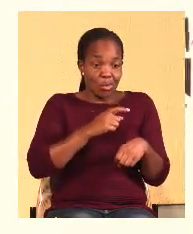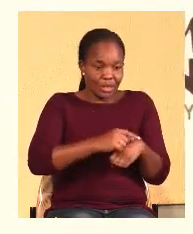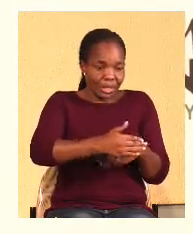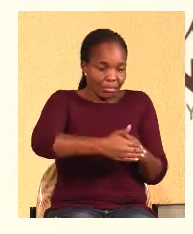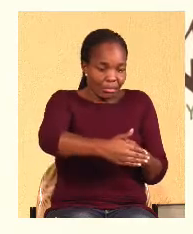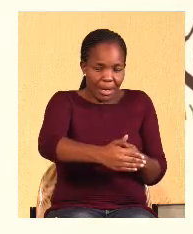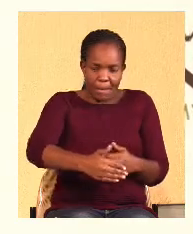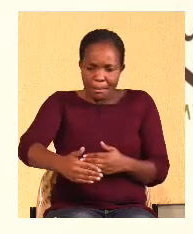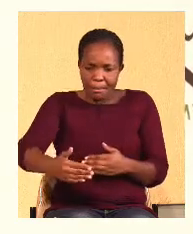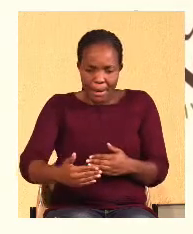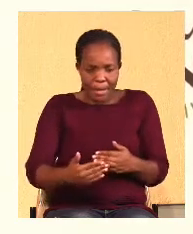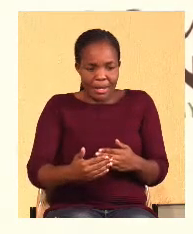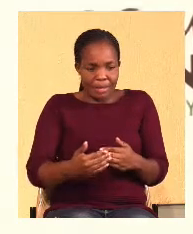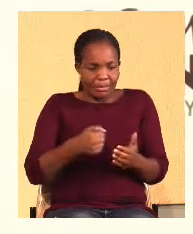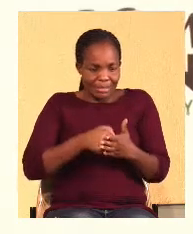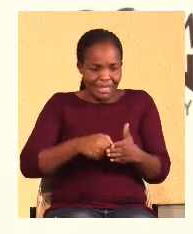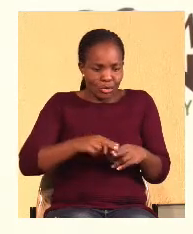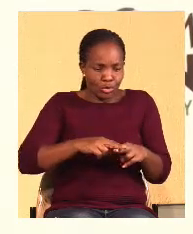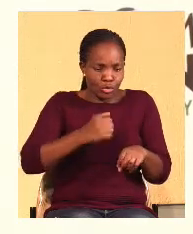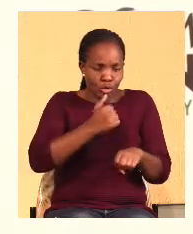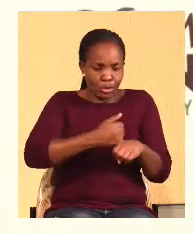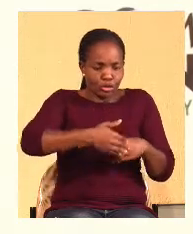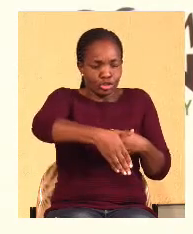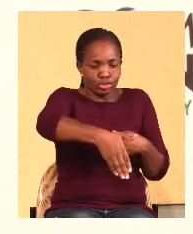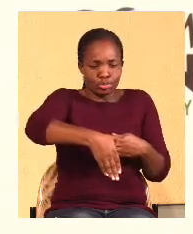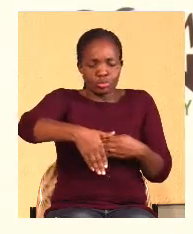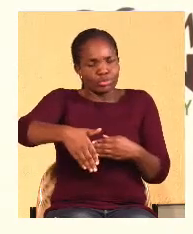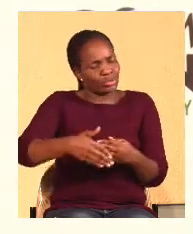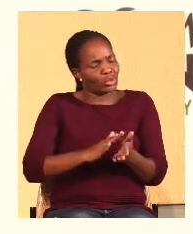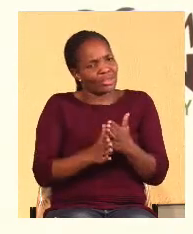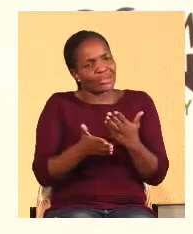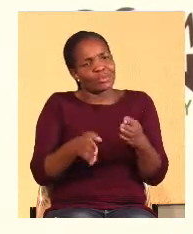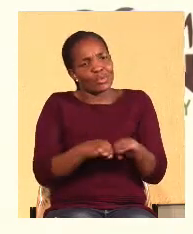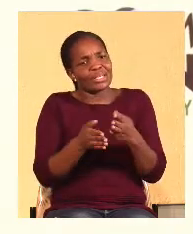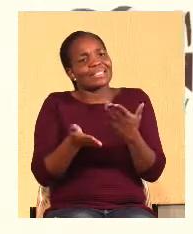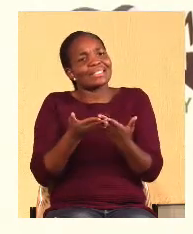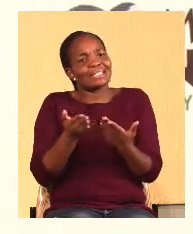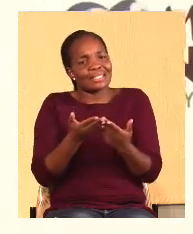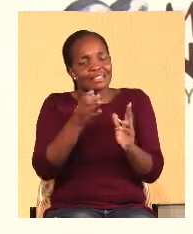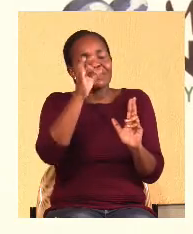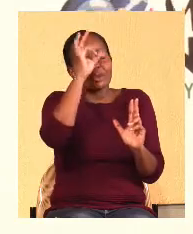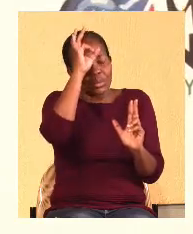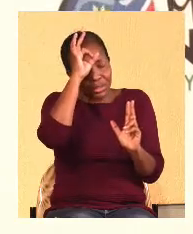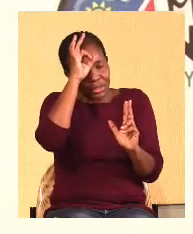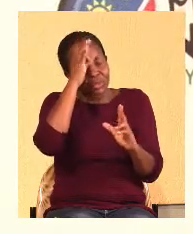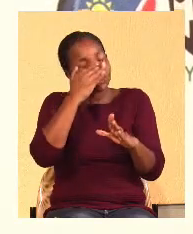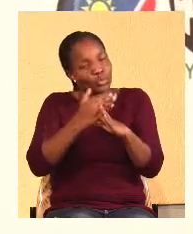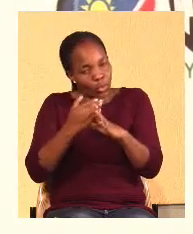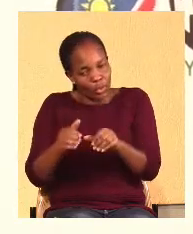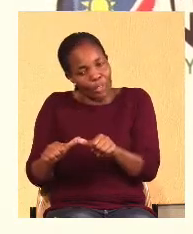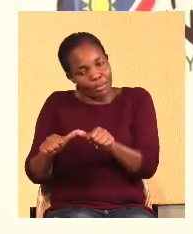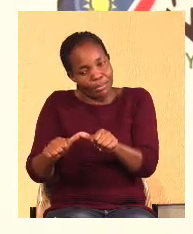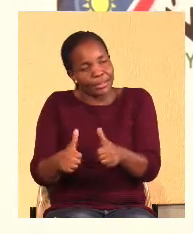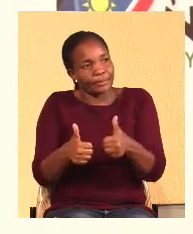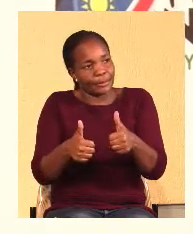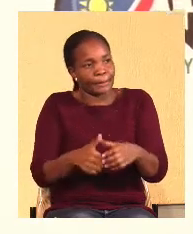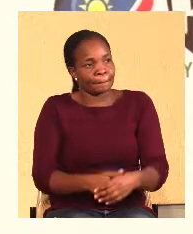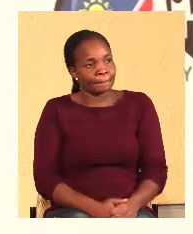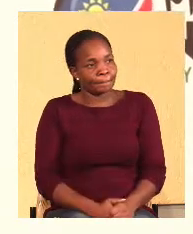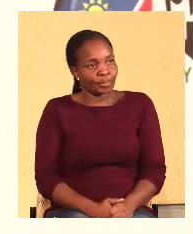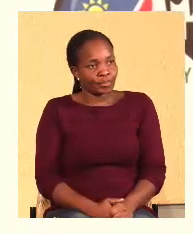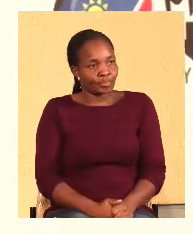keep doing what we are allowed to do within the law, at the same time also to make it easier for the law enforcement officer to do their job. Which actually brings me to the